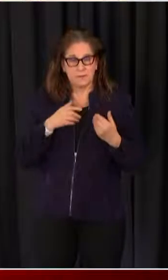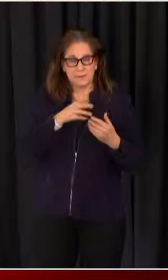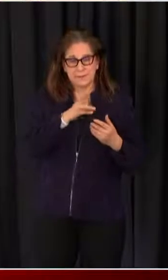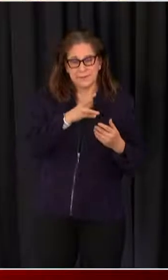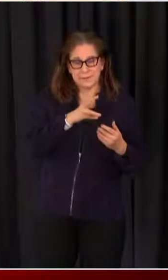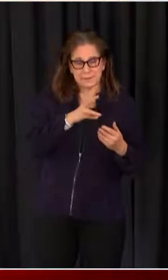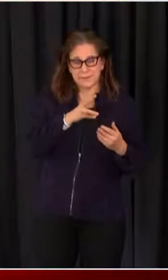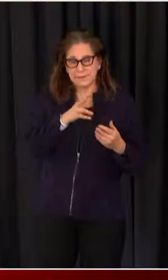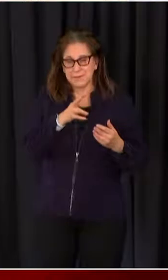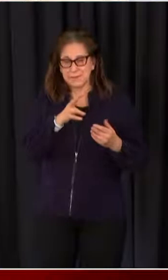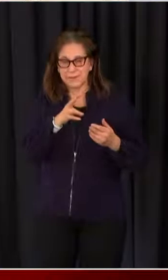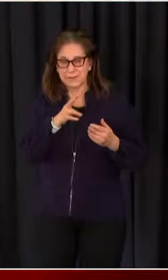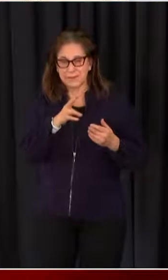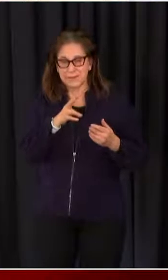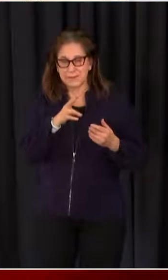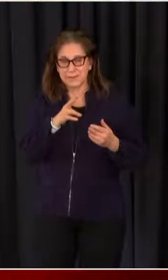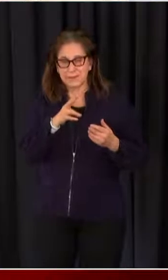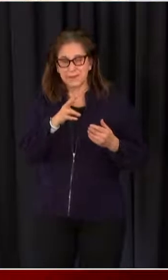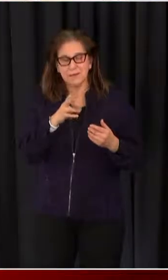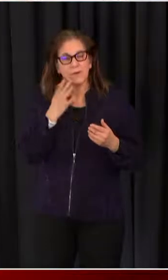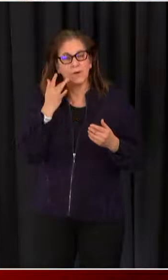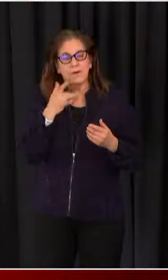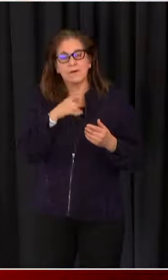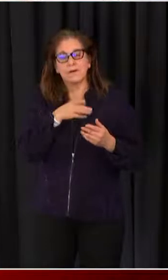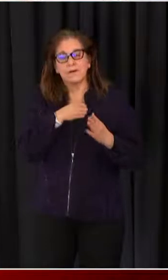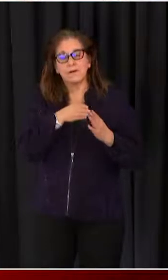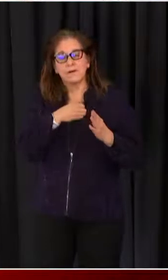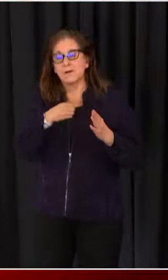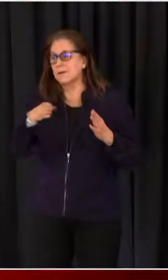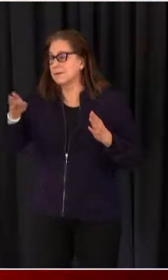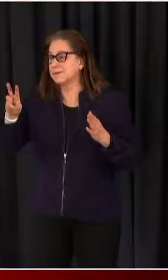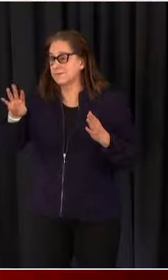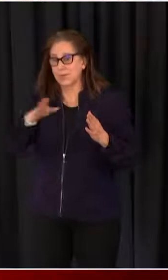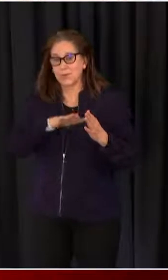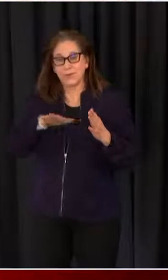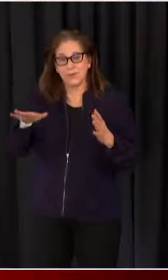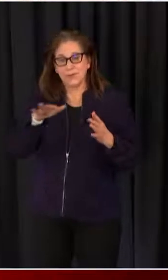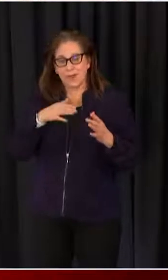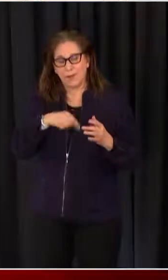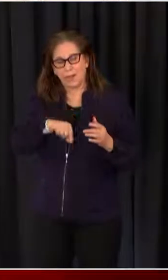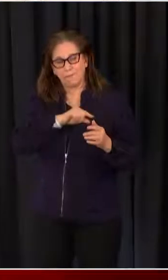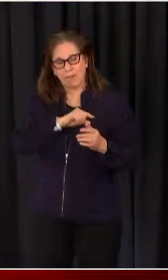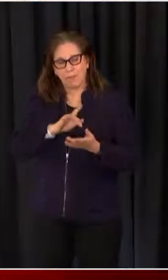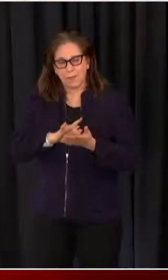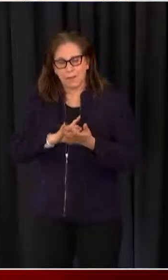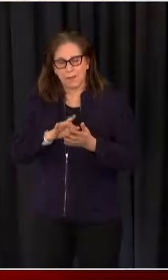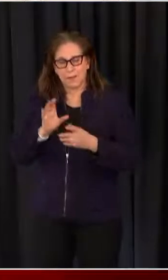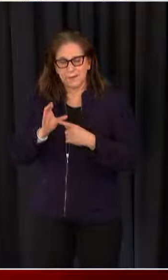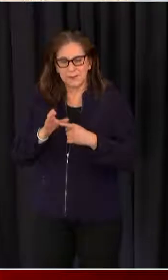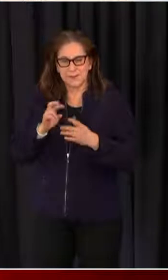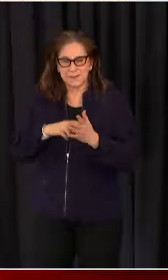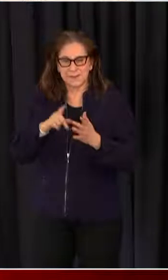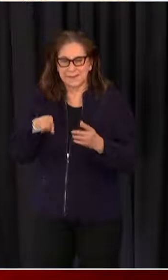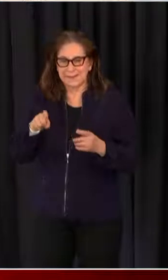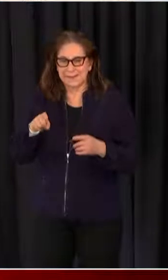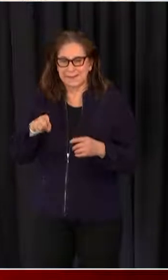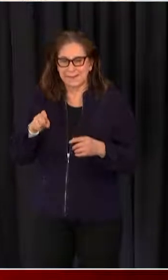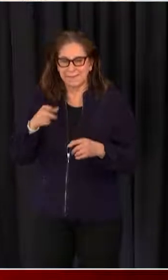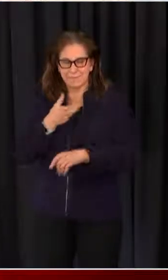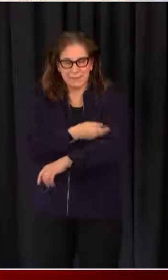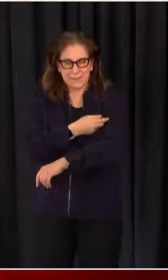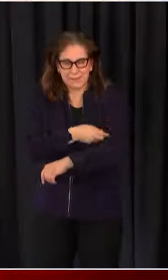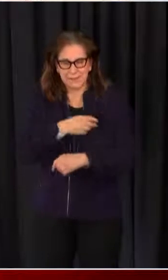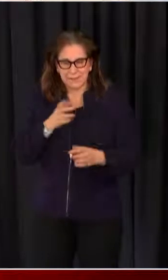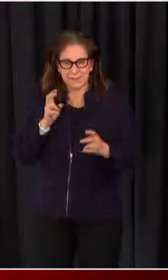may also register for vaccination at Children's National if you're not an existing patient.